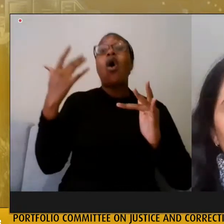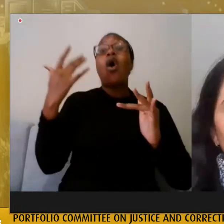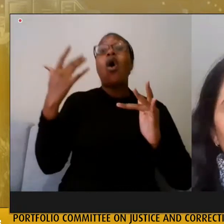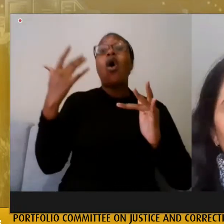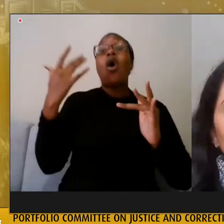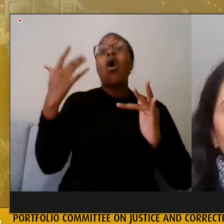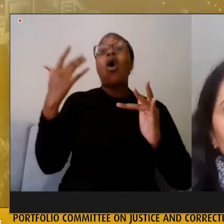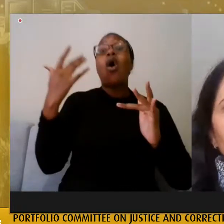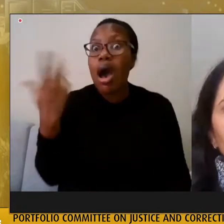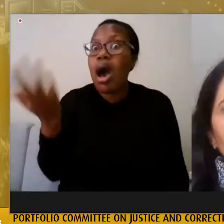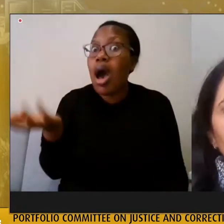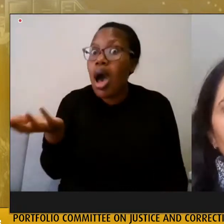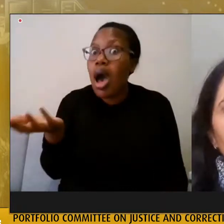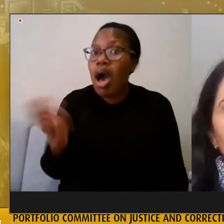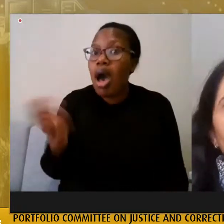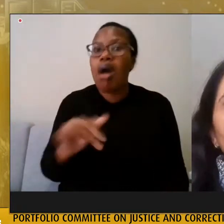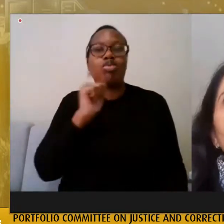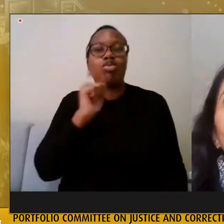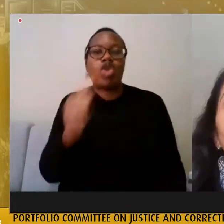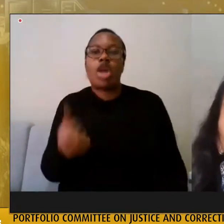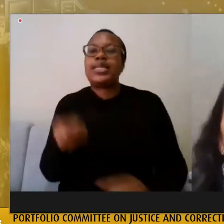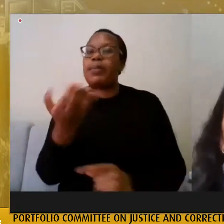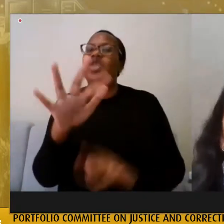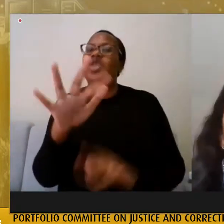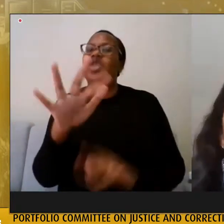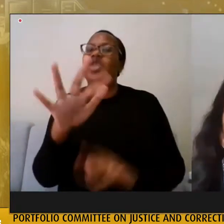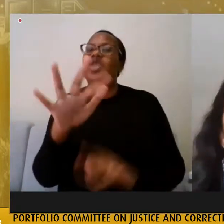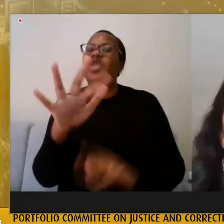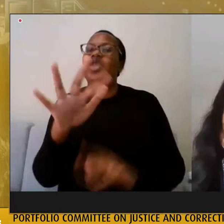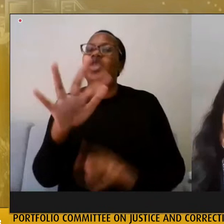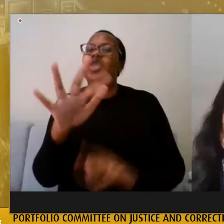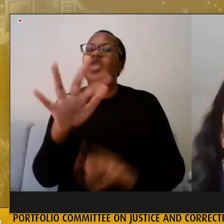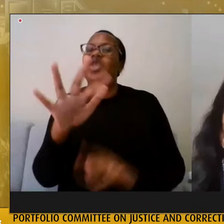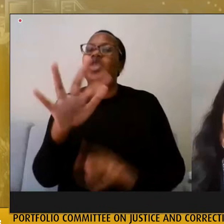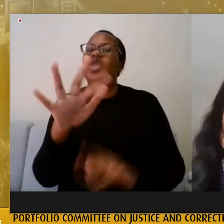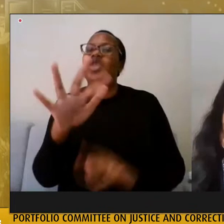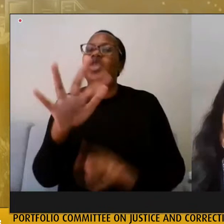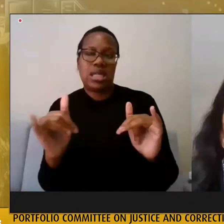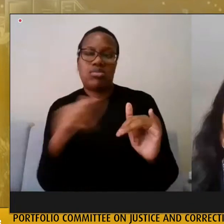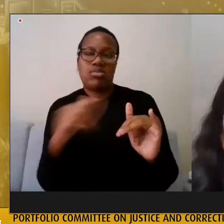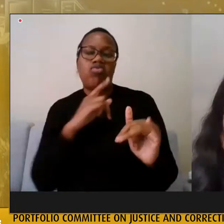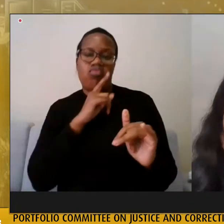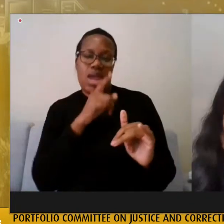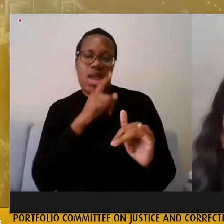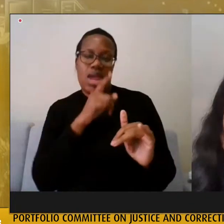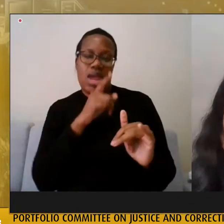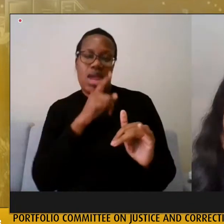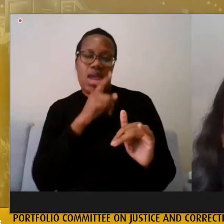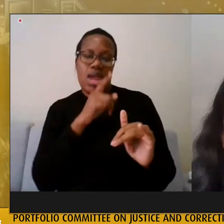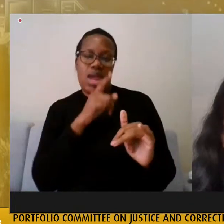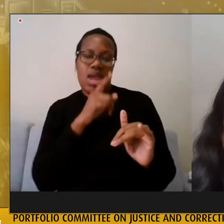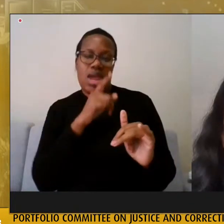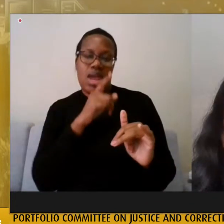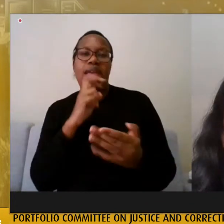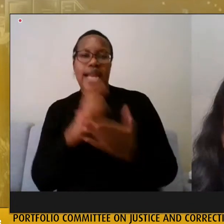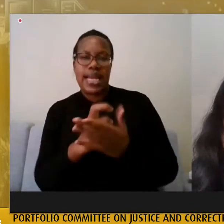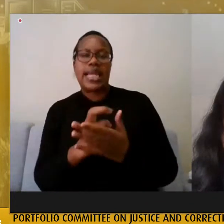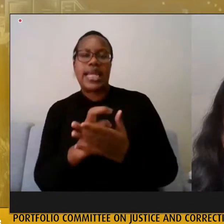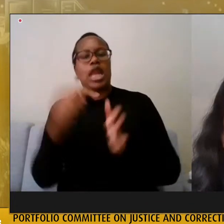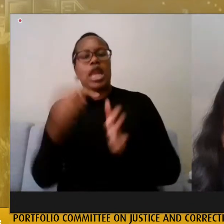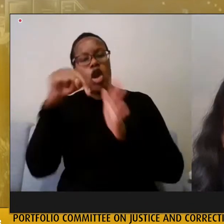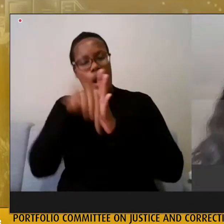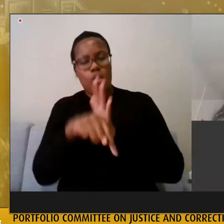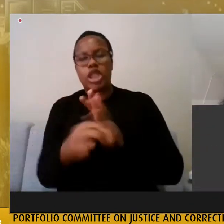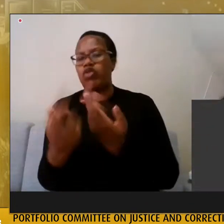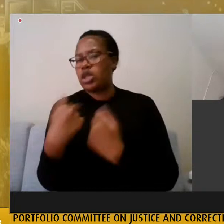not taken to Parliament, it's true that we really need to get a full response to that without